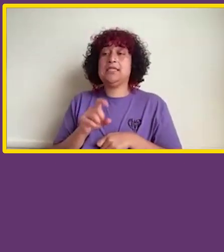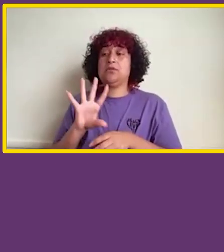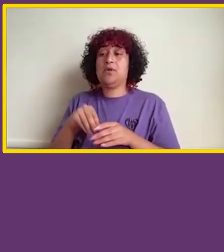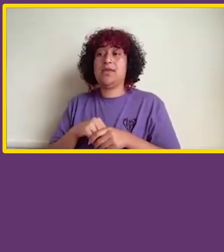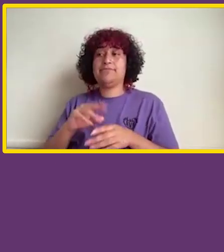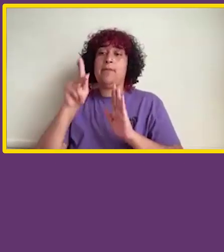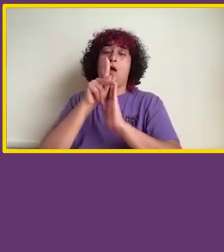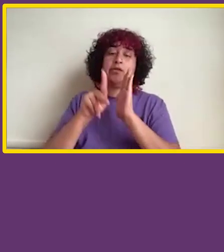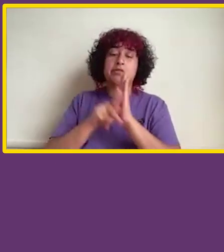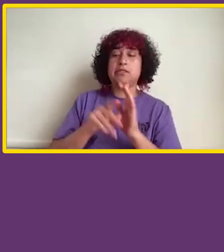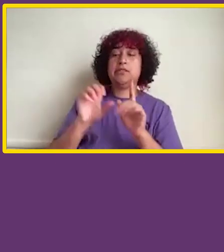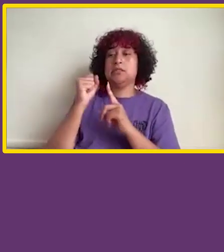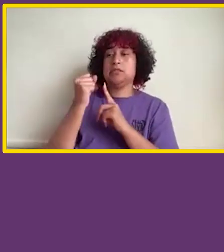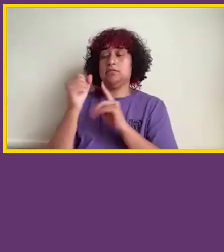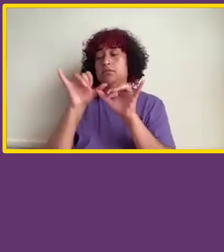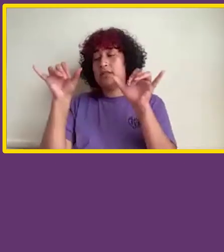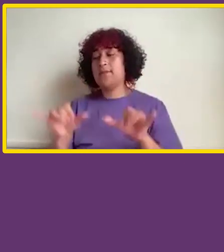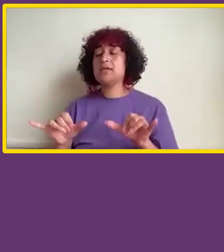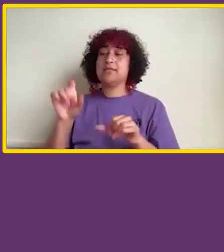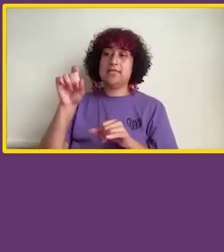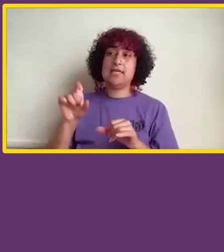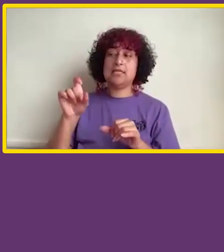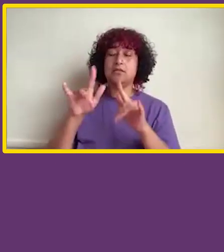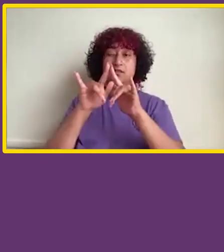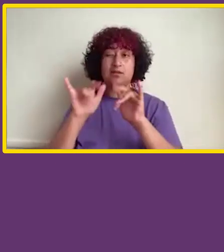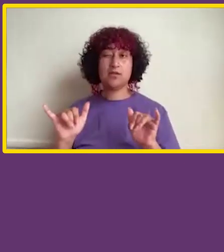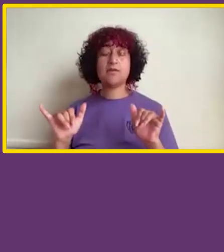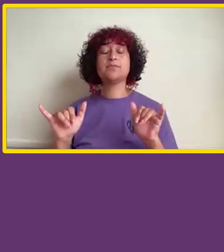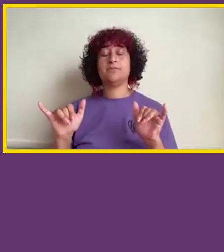and systemic needs. And so,